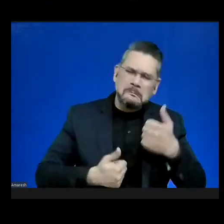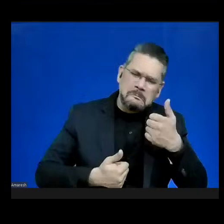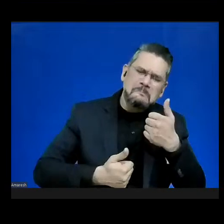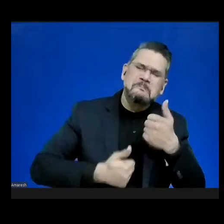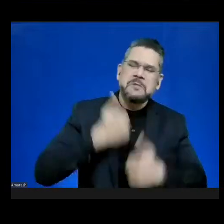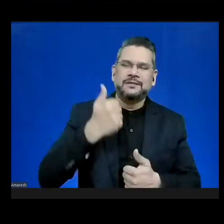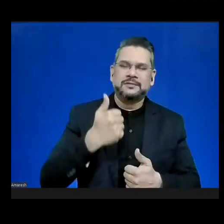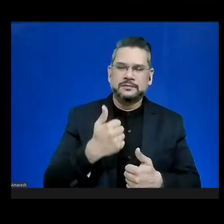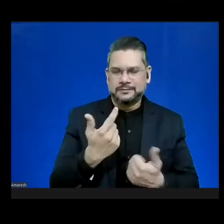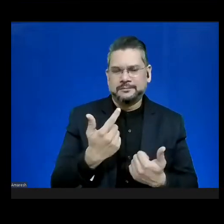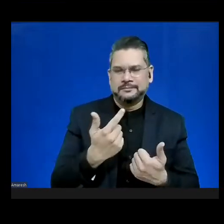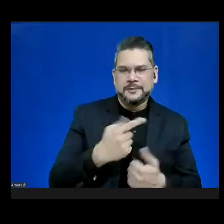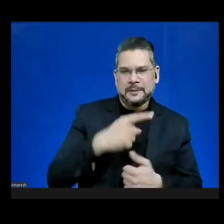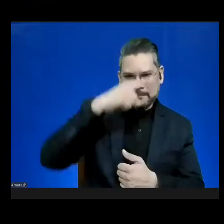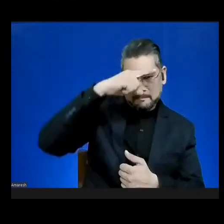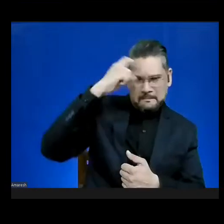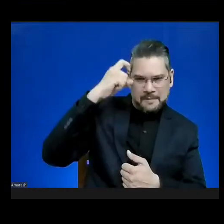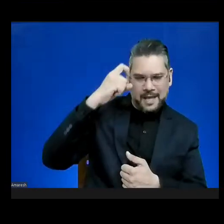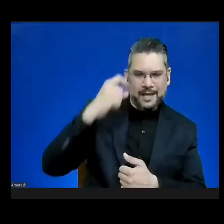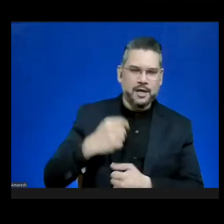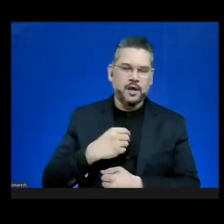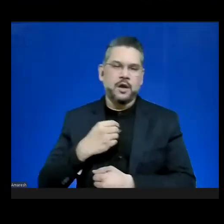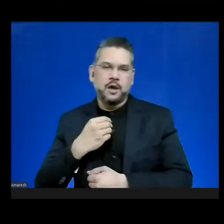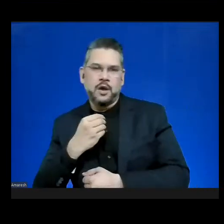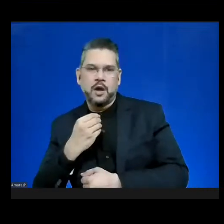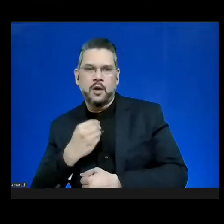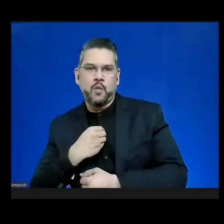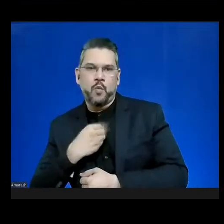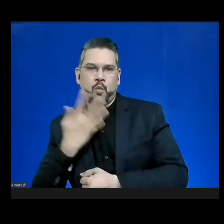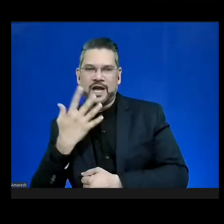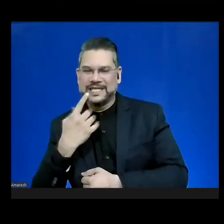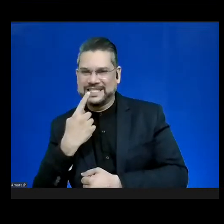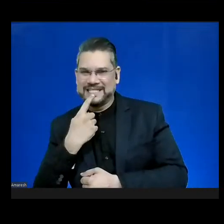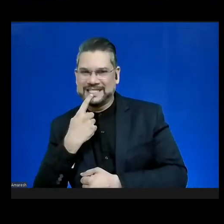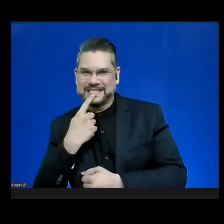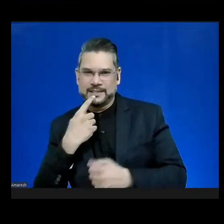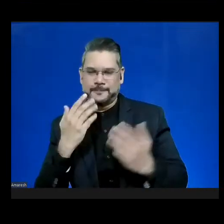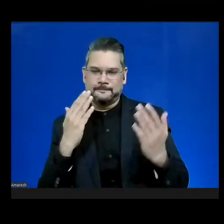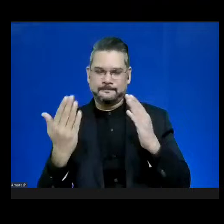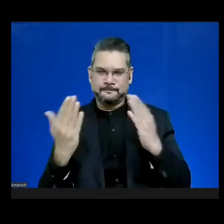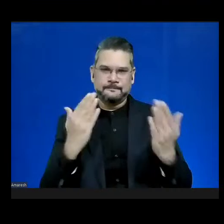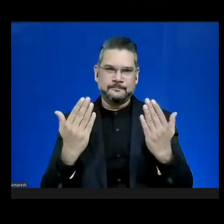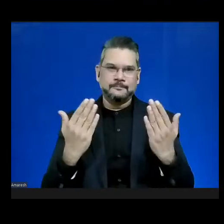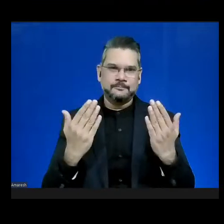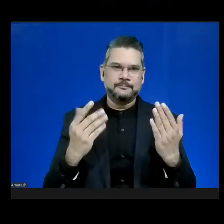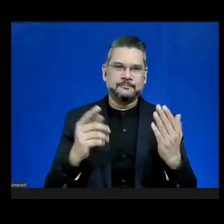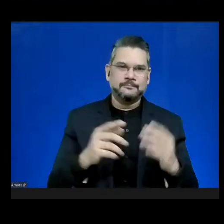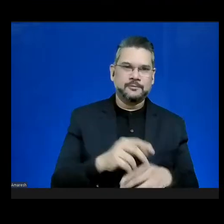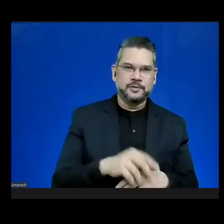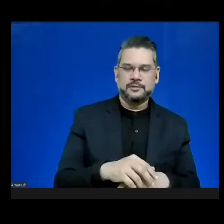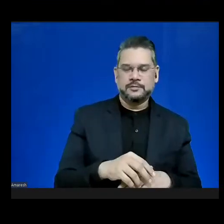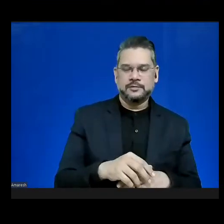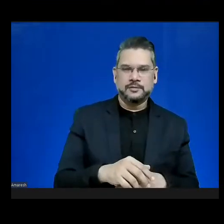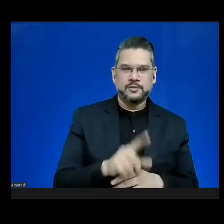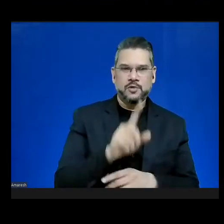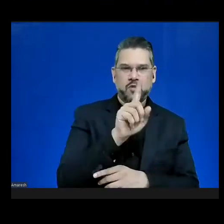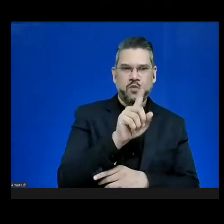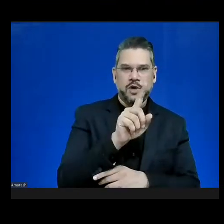which is about 1:21, between the background and the foreground. But if